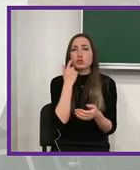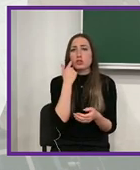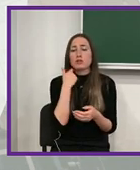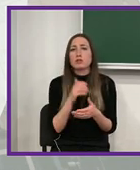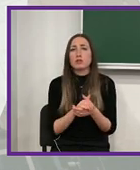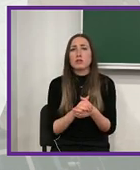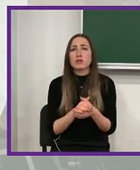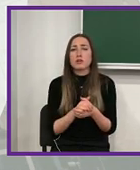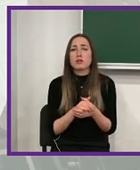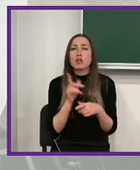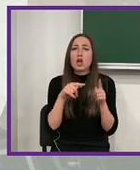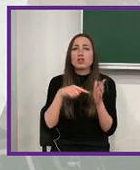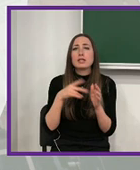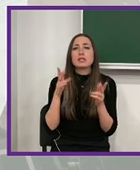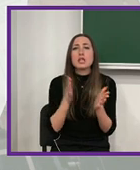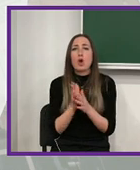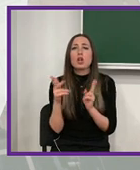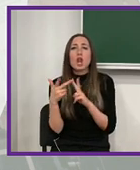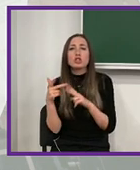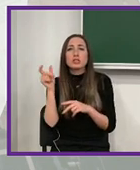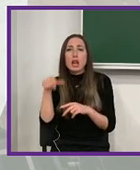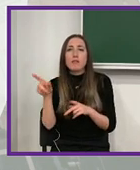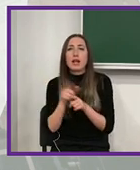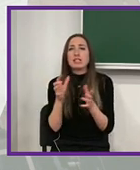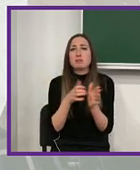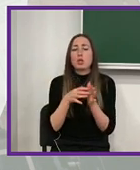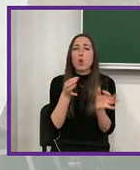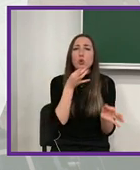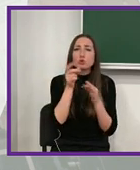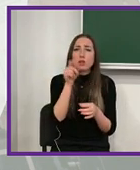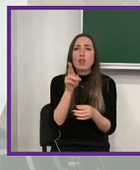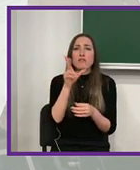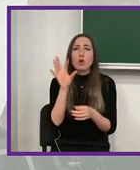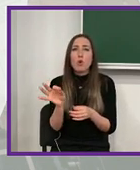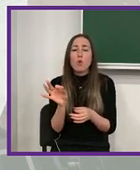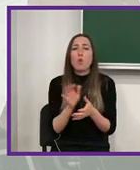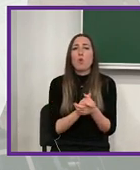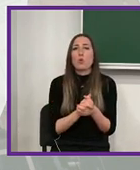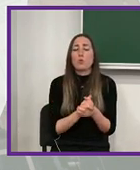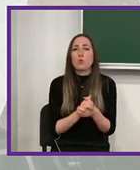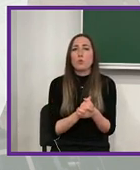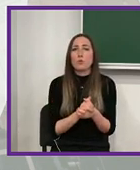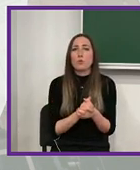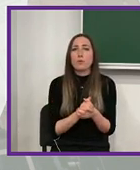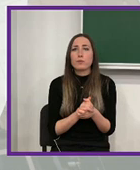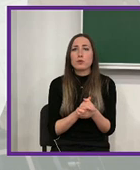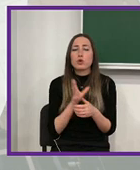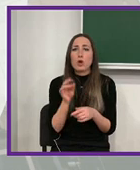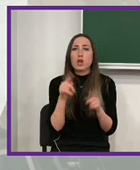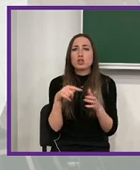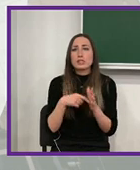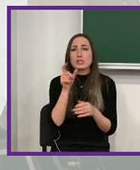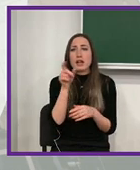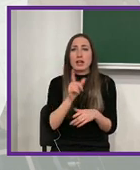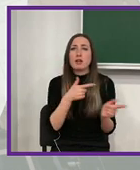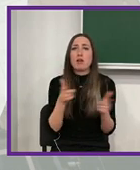third-party actors, use consultants, use NGOs, because sometimes people will be obviously more open to speak to somebody who